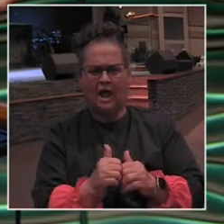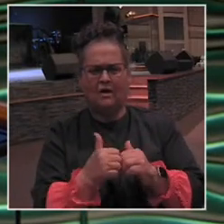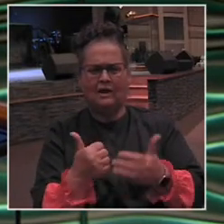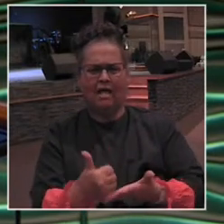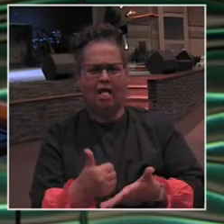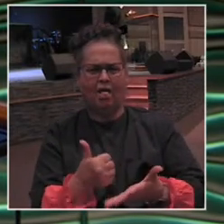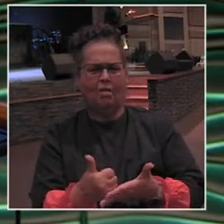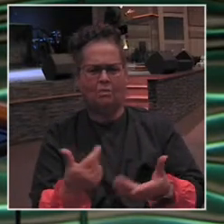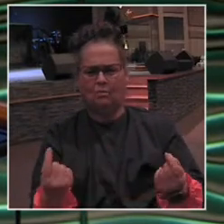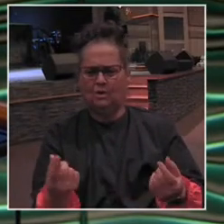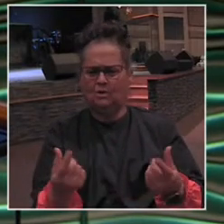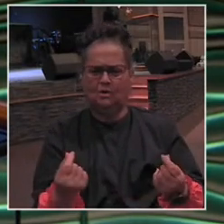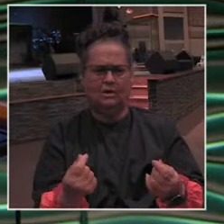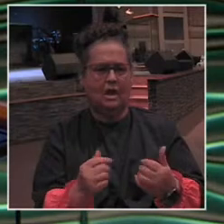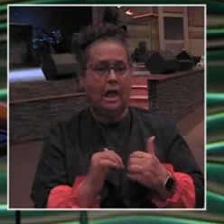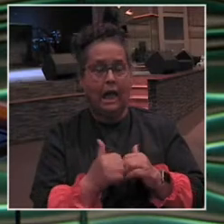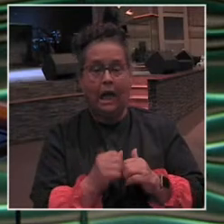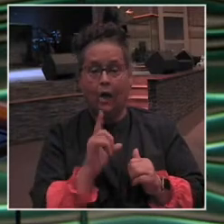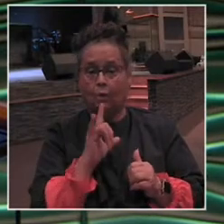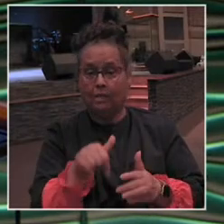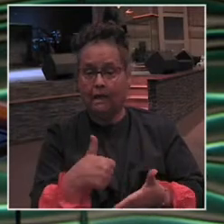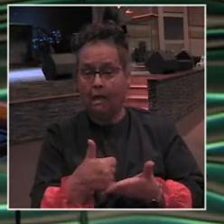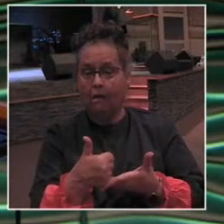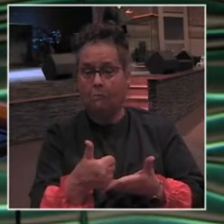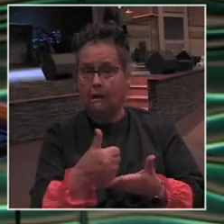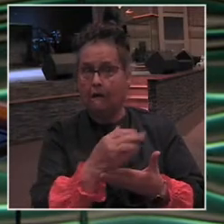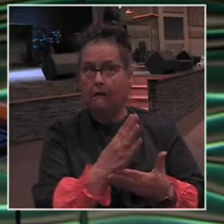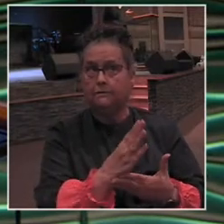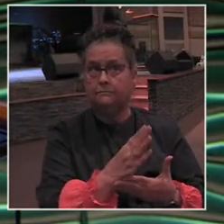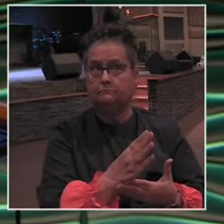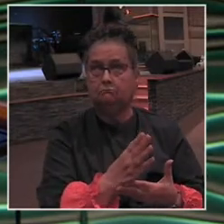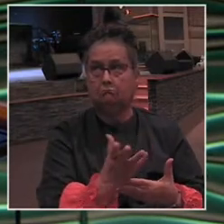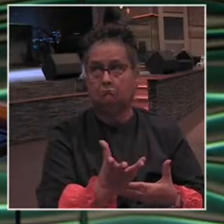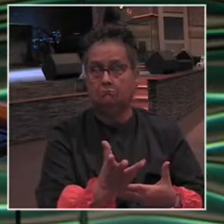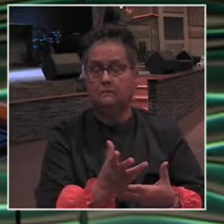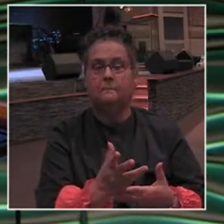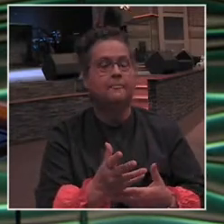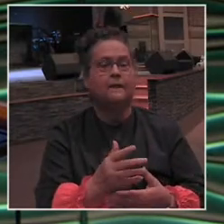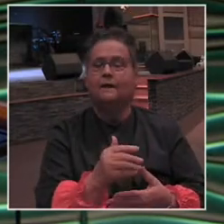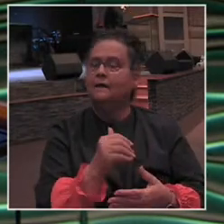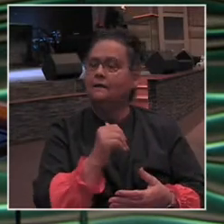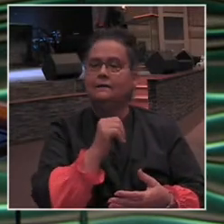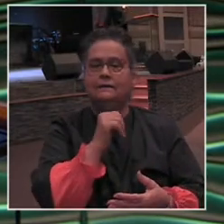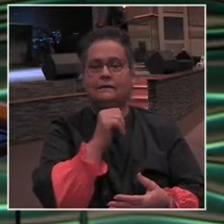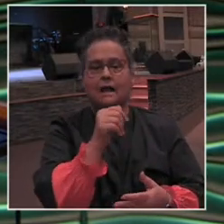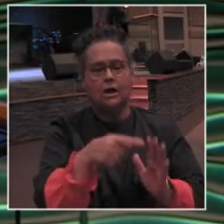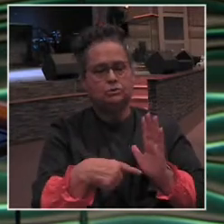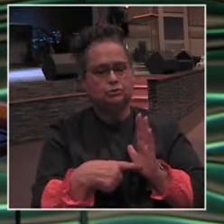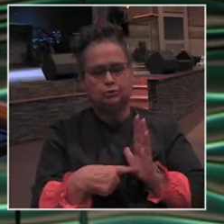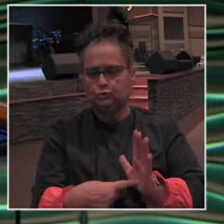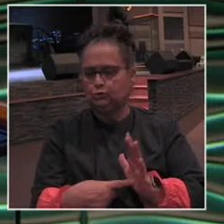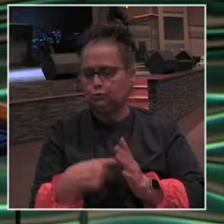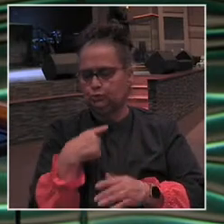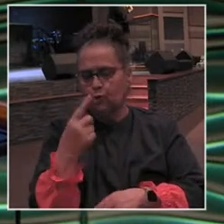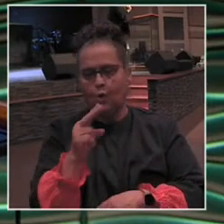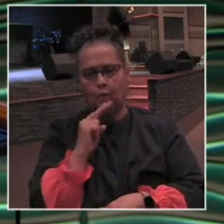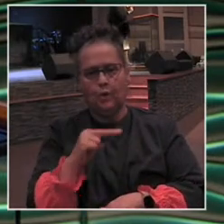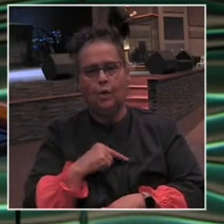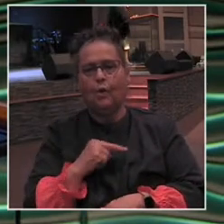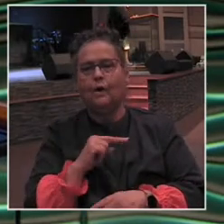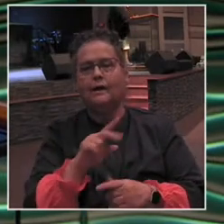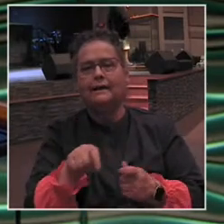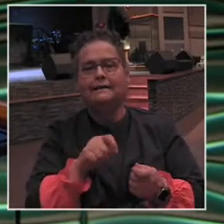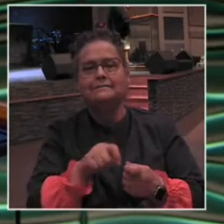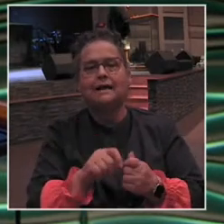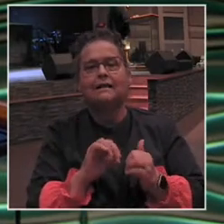old thing, what's it going to do? How is that really going to help God? It hasn't been revealed to Noah just exactly how